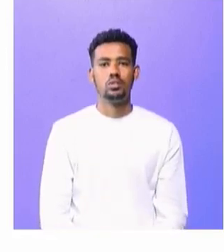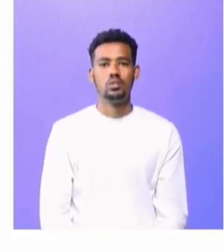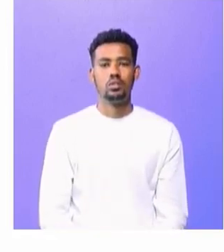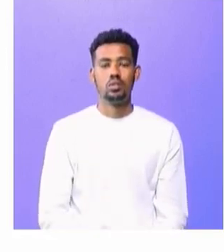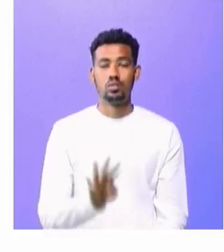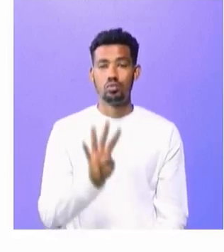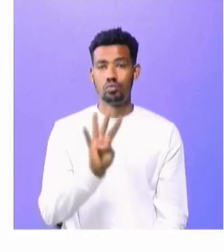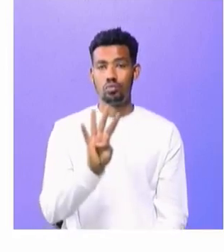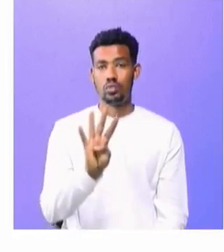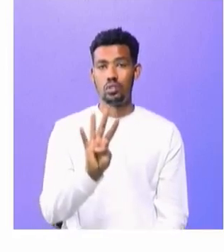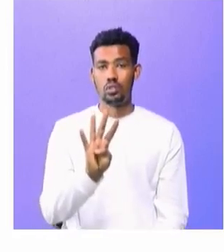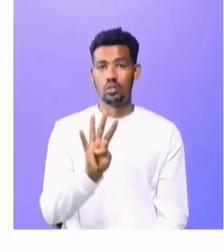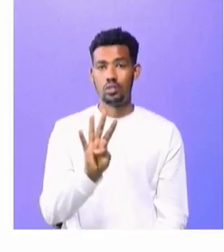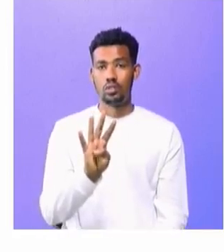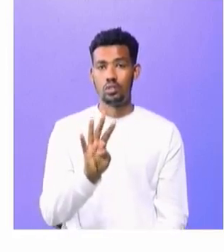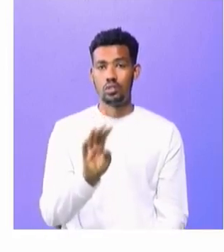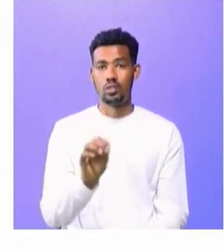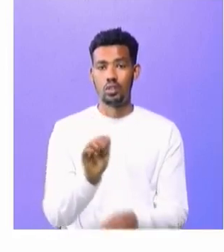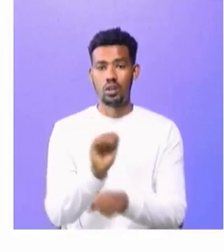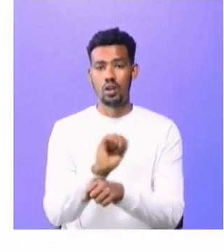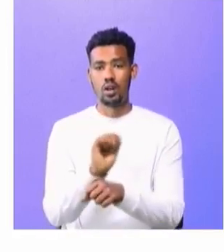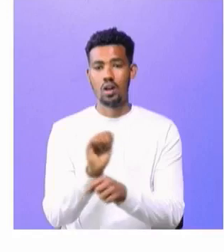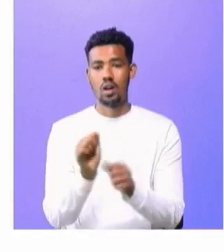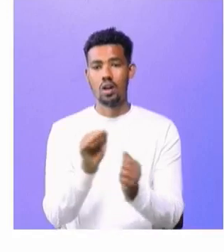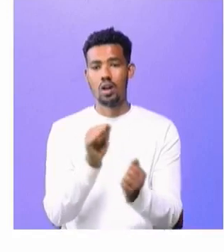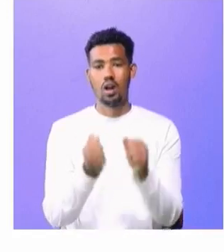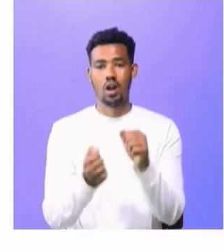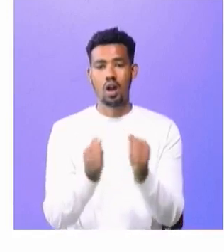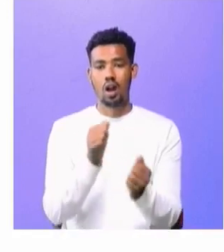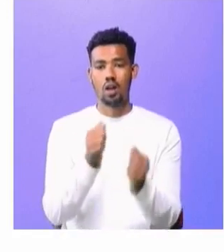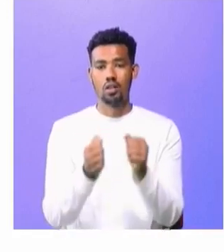4. Car.